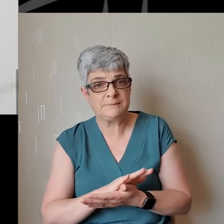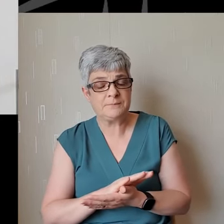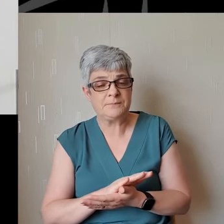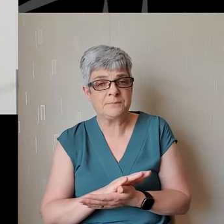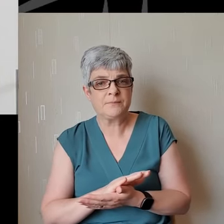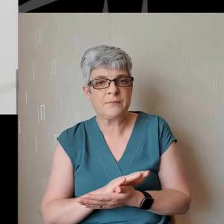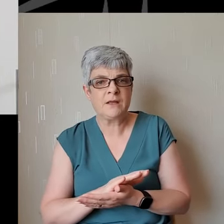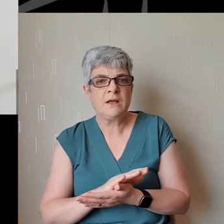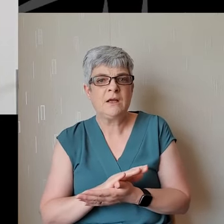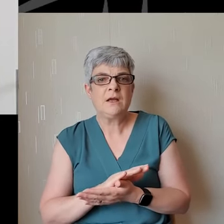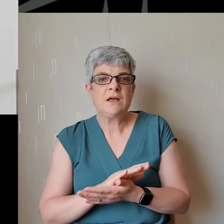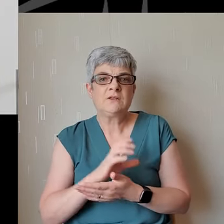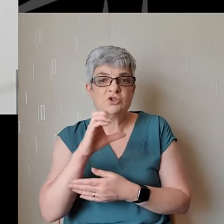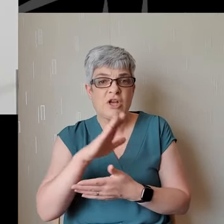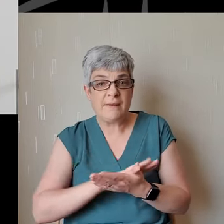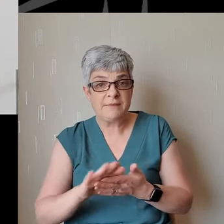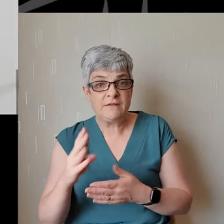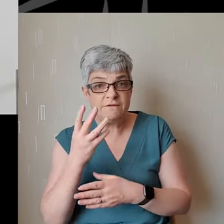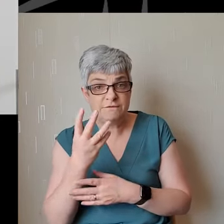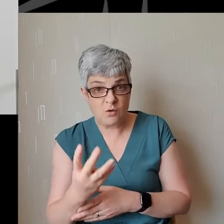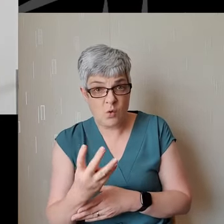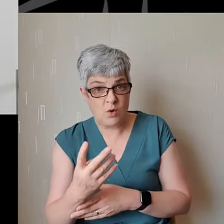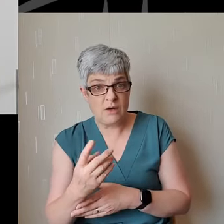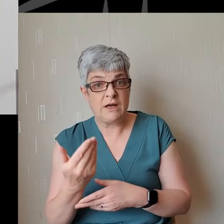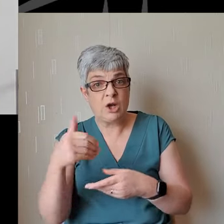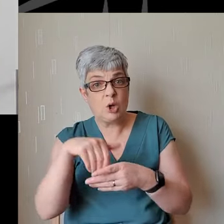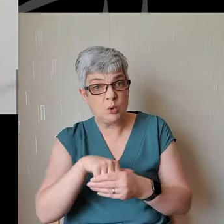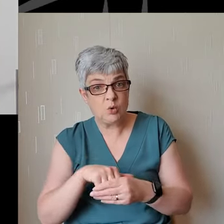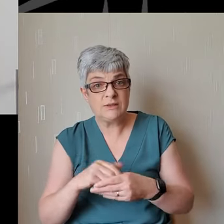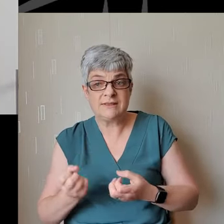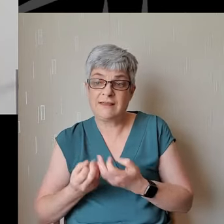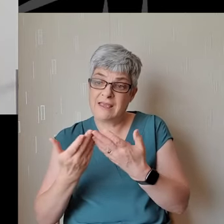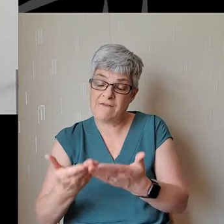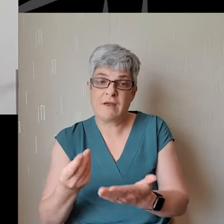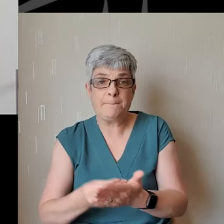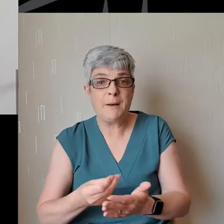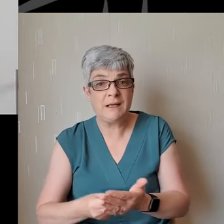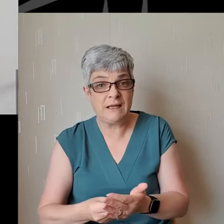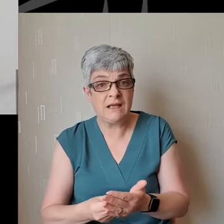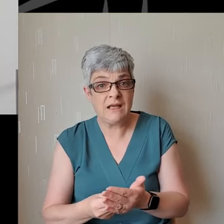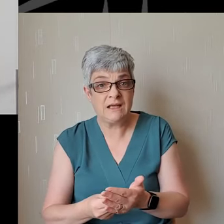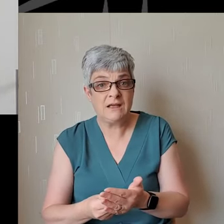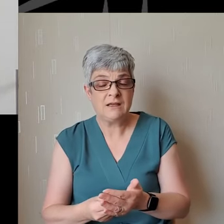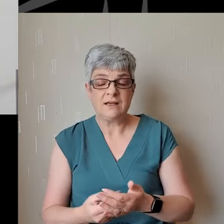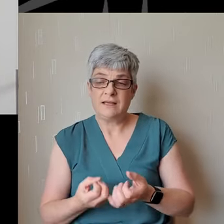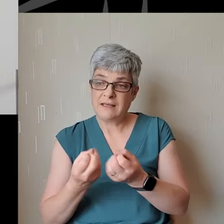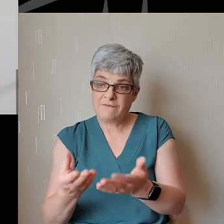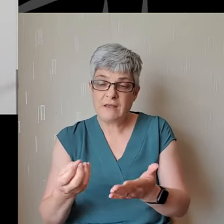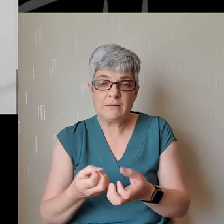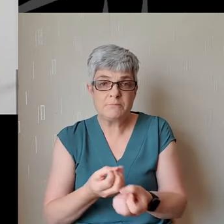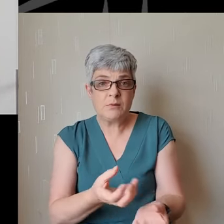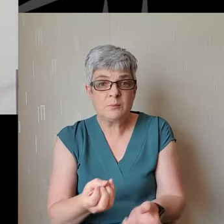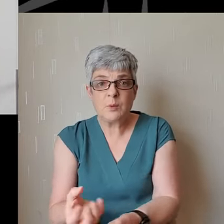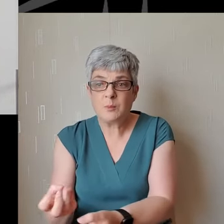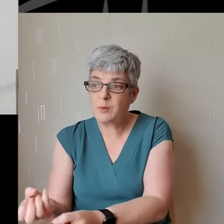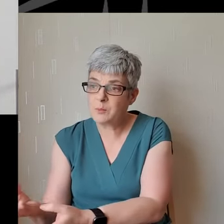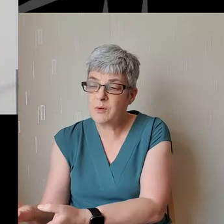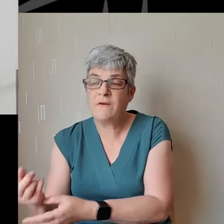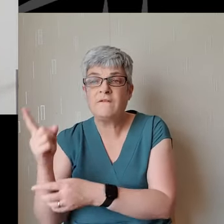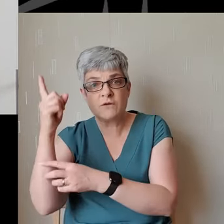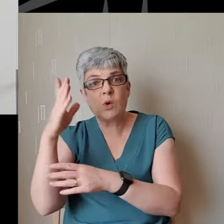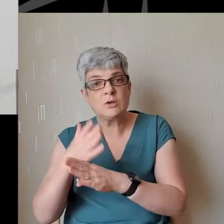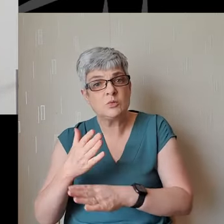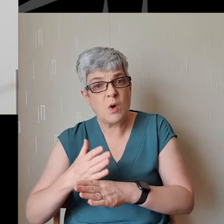And even in chapter 4 includes the giving of monetary gifts. Giving money away to others for God's work